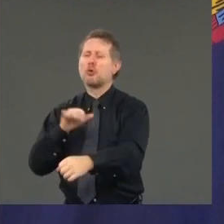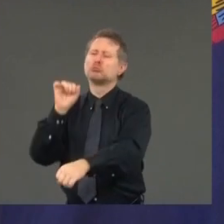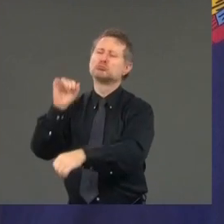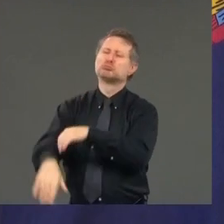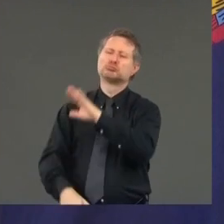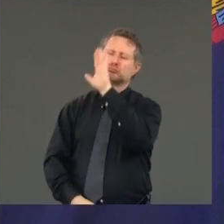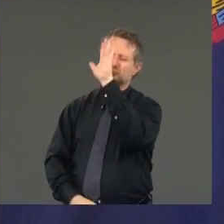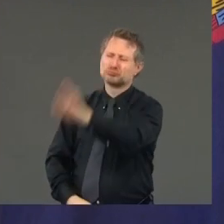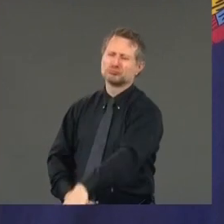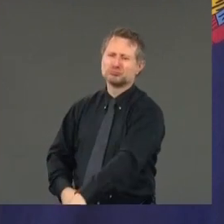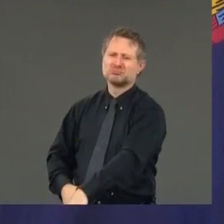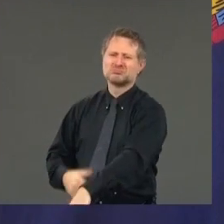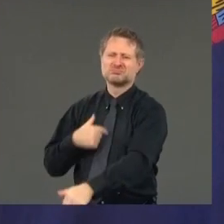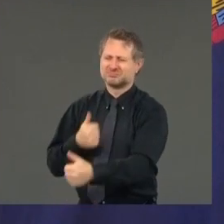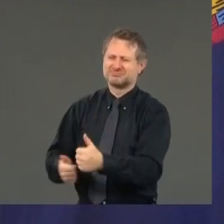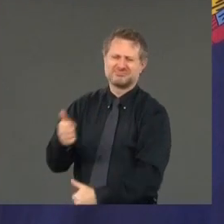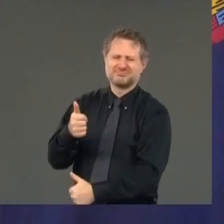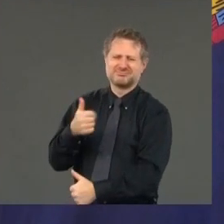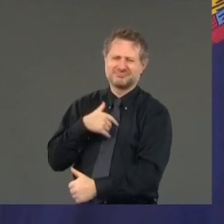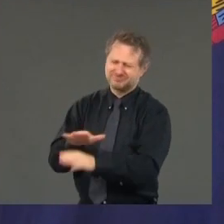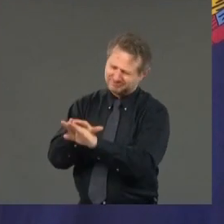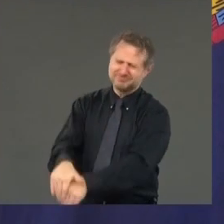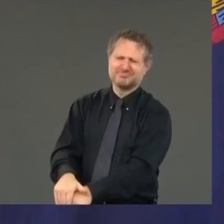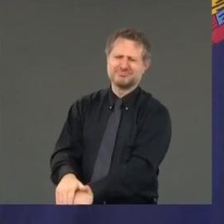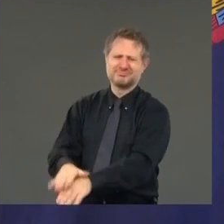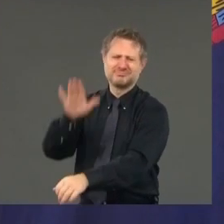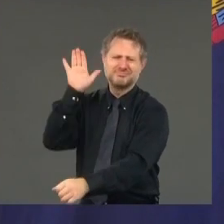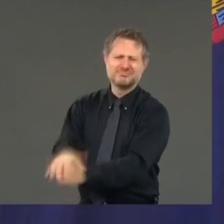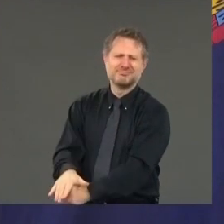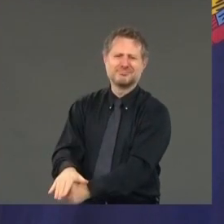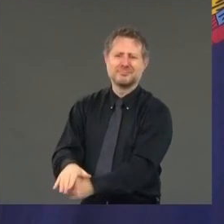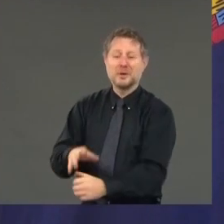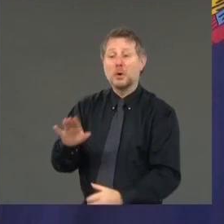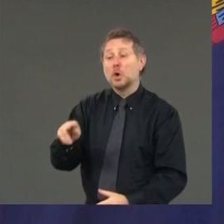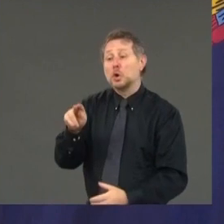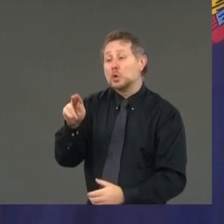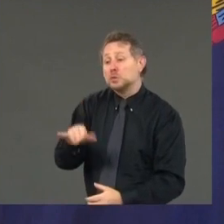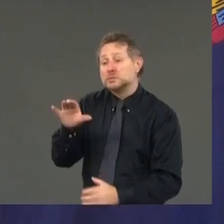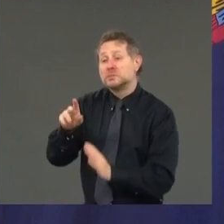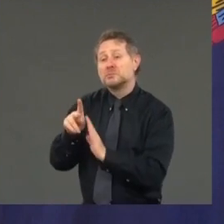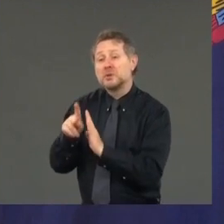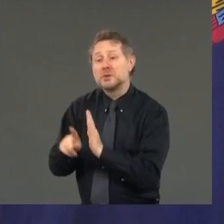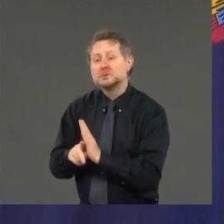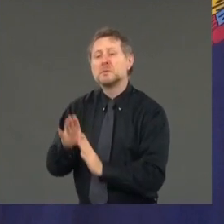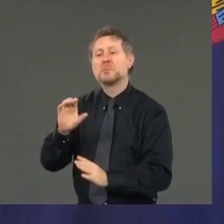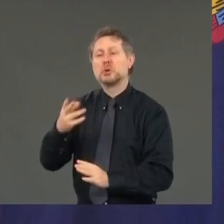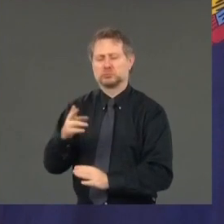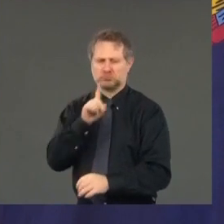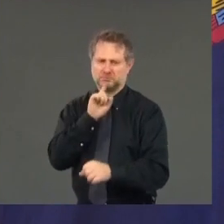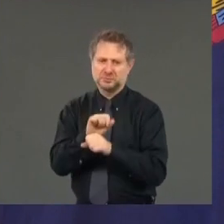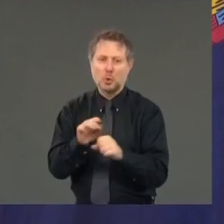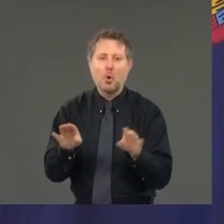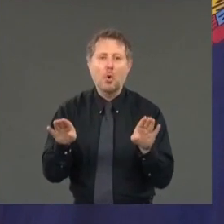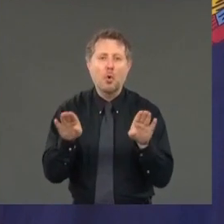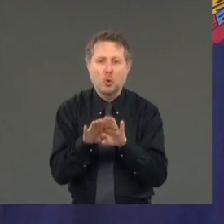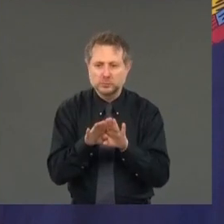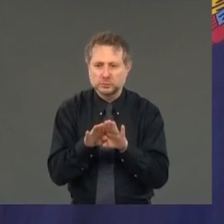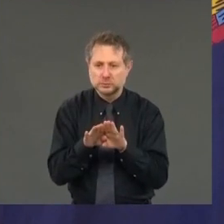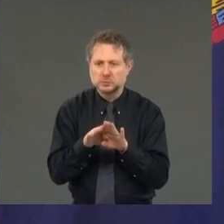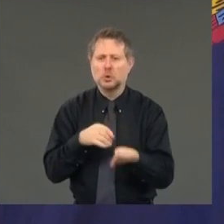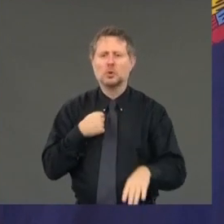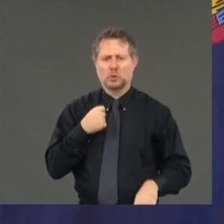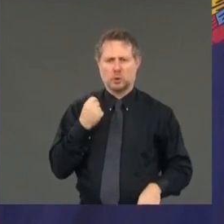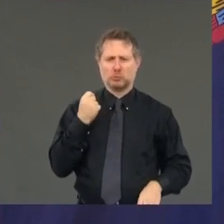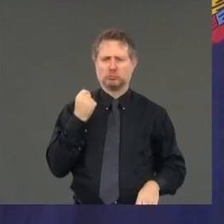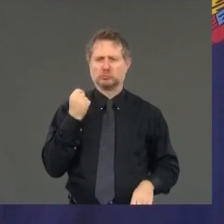The policy in the city of New York is that the beaches are closed. I understand that